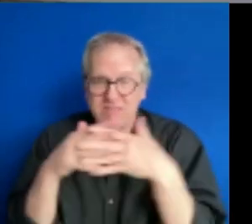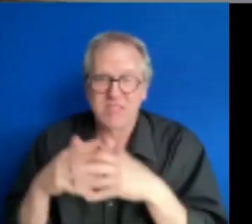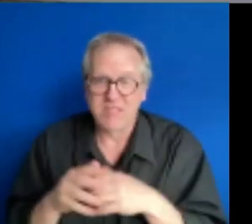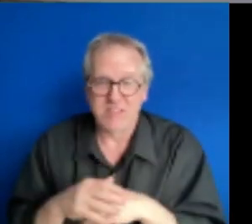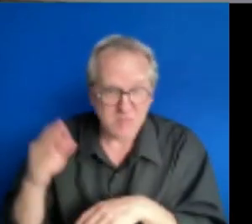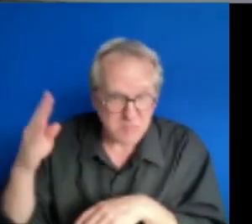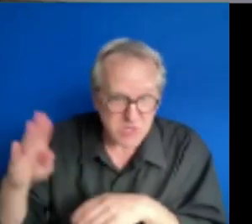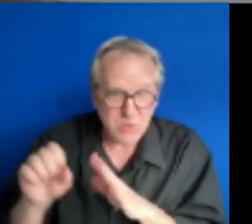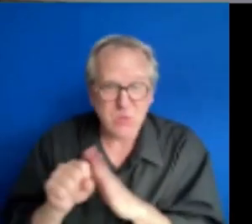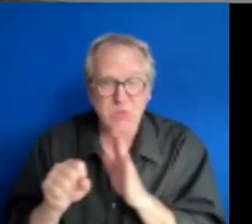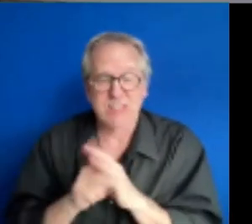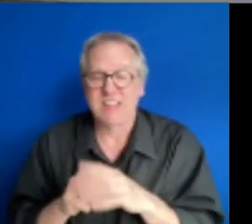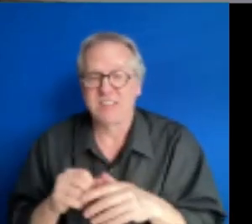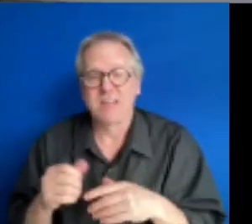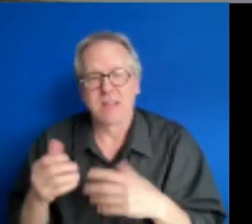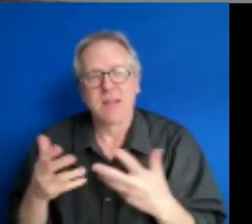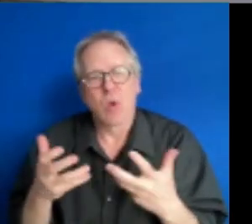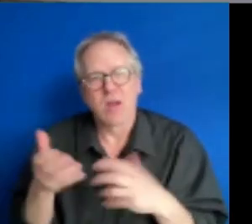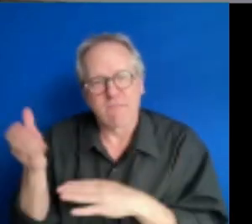Blue states. So